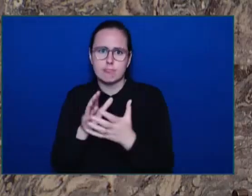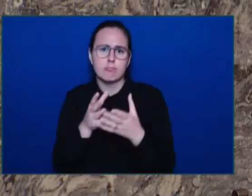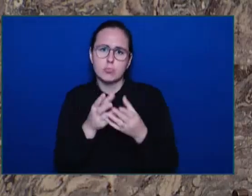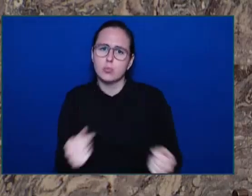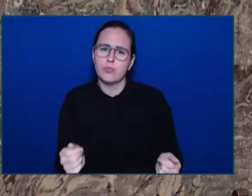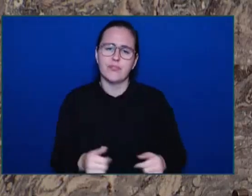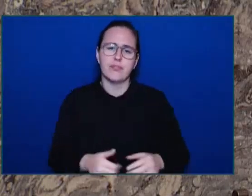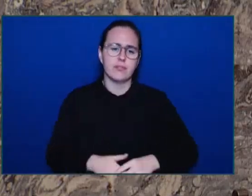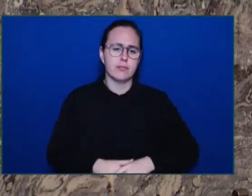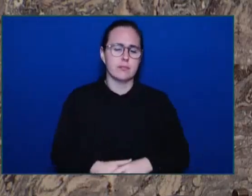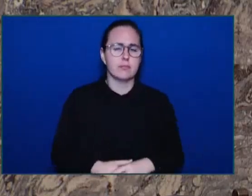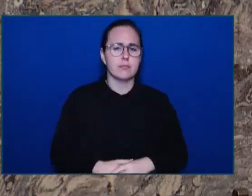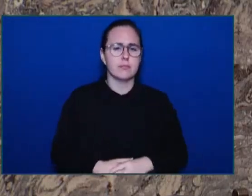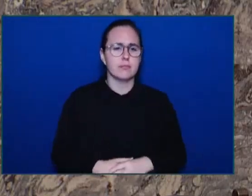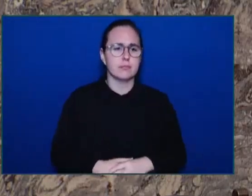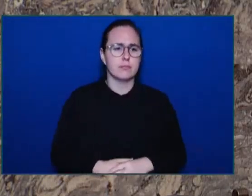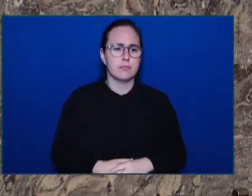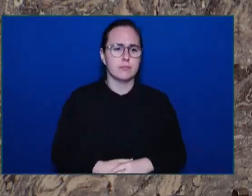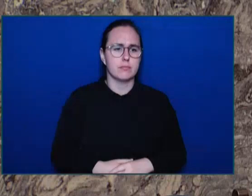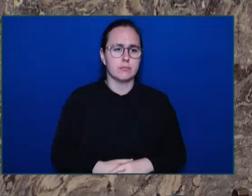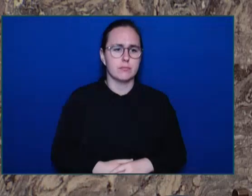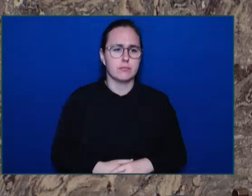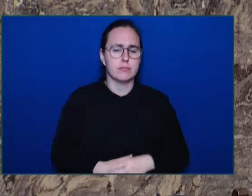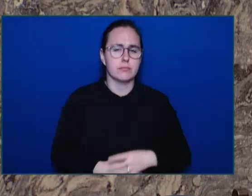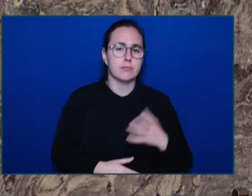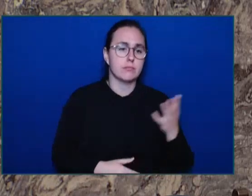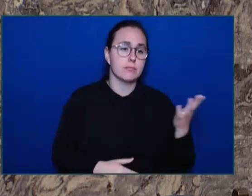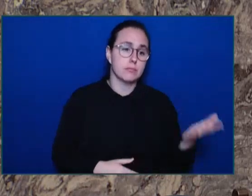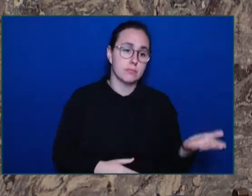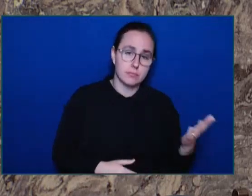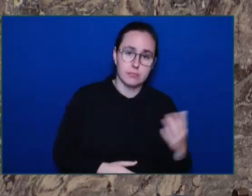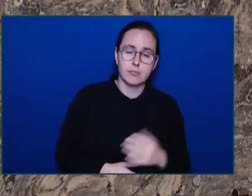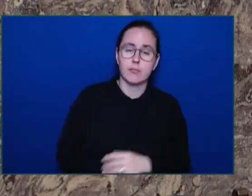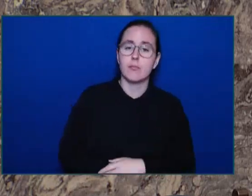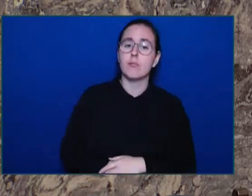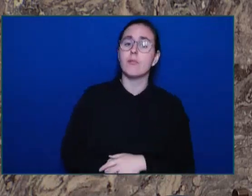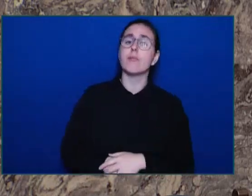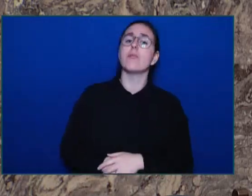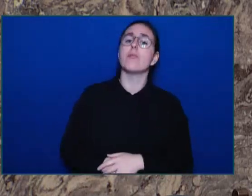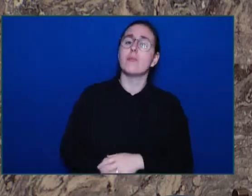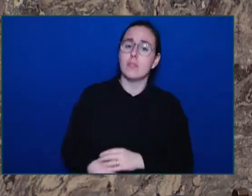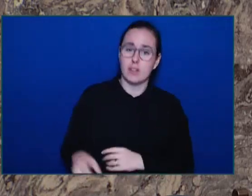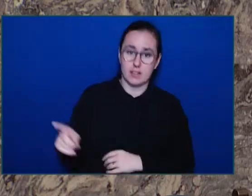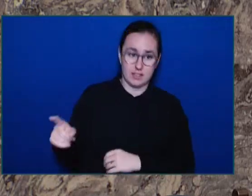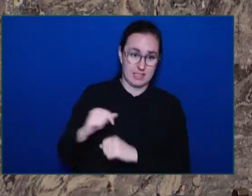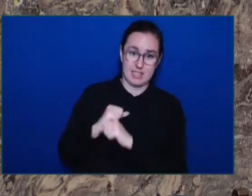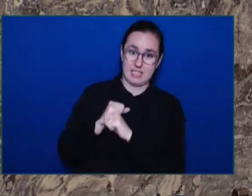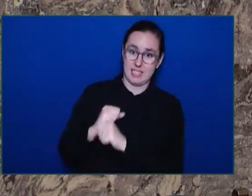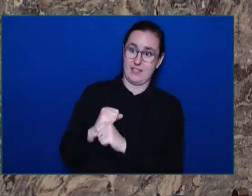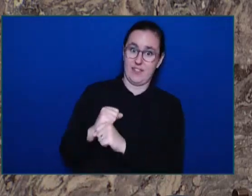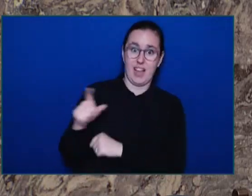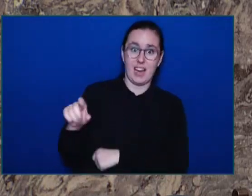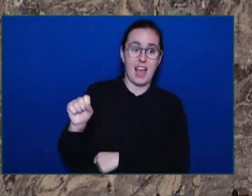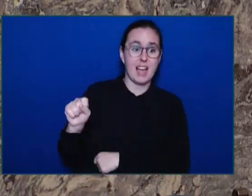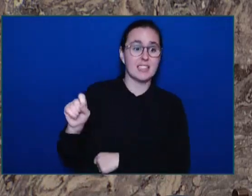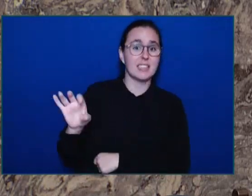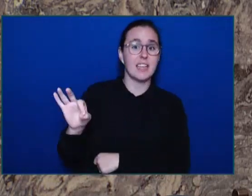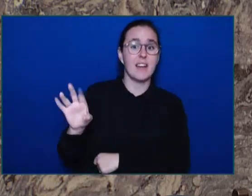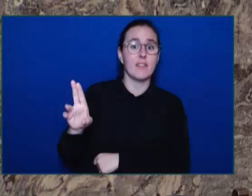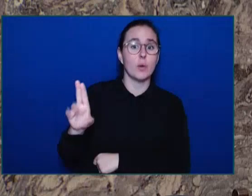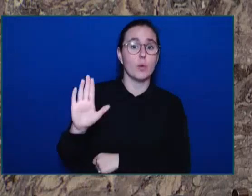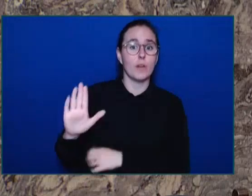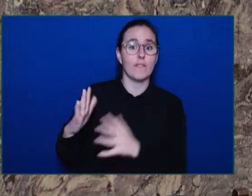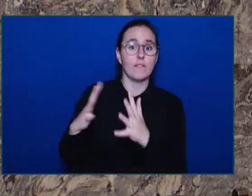standing up for SFU football, this government has been MIA. The minister even stood in this House and dismissed the successful